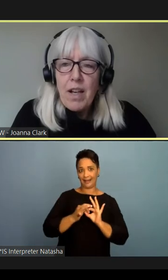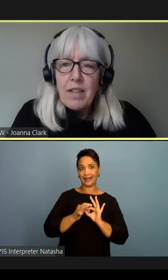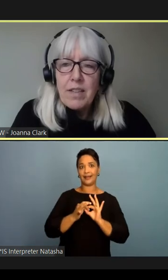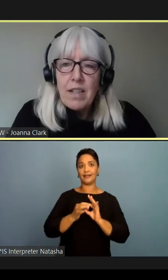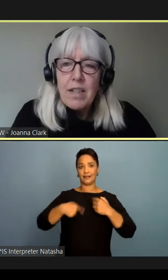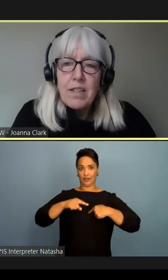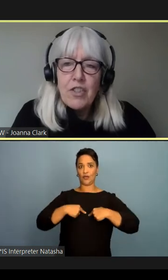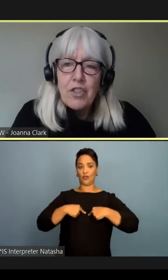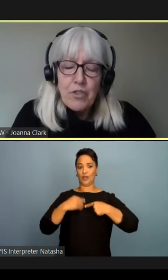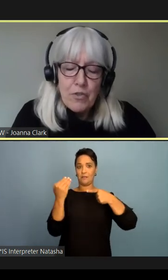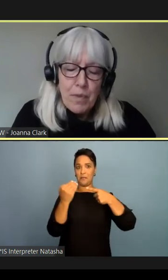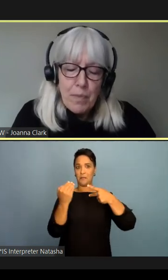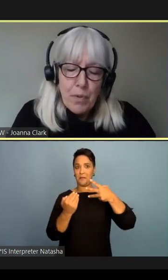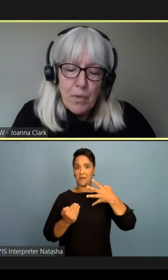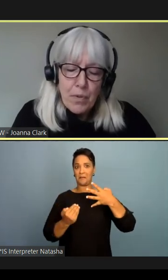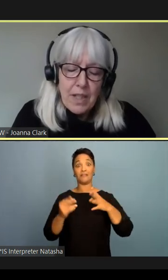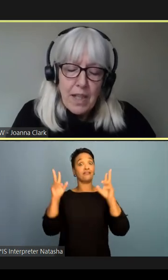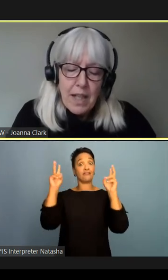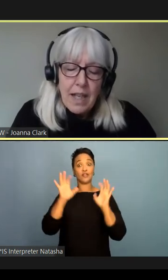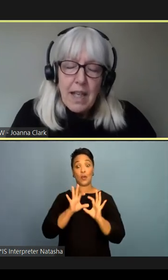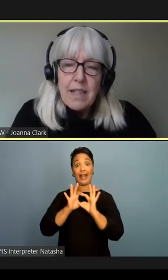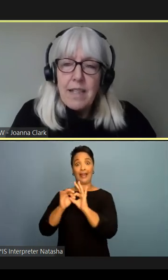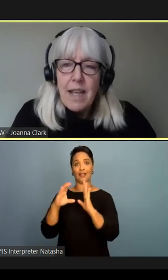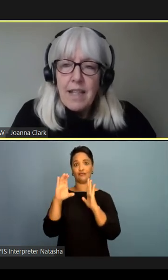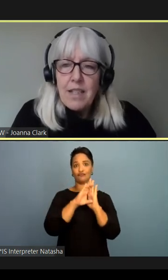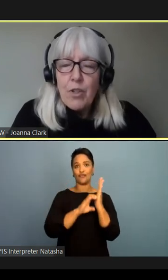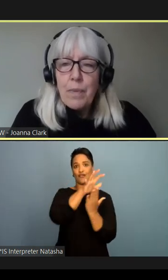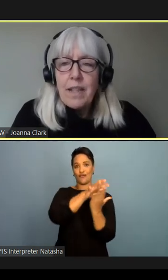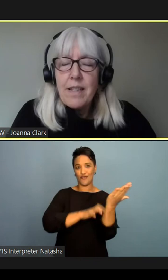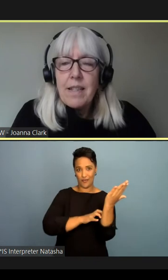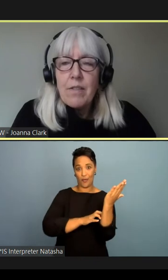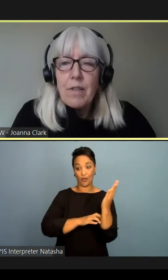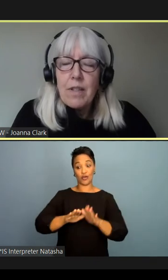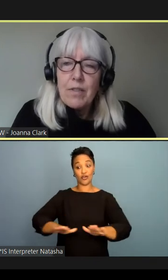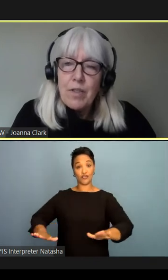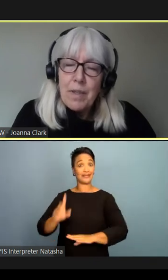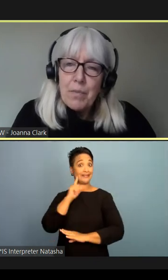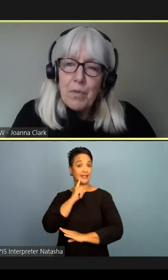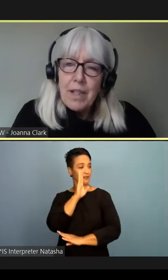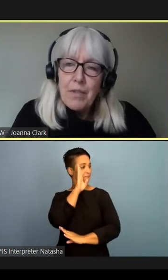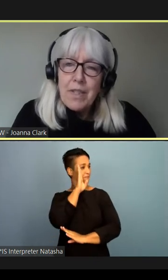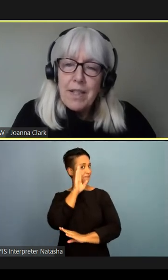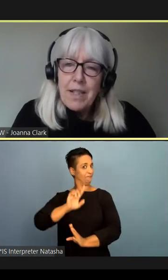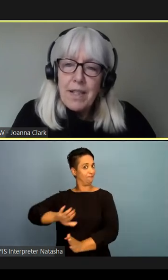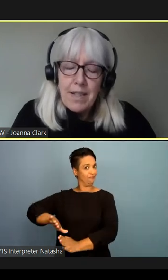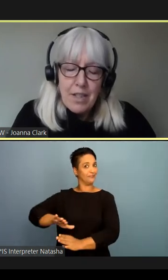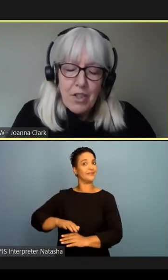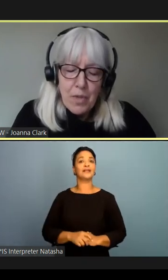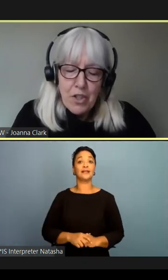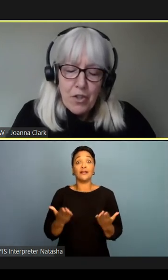our Unheard Children report. And today's topic is to look a bit more closely